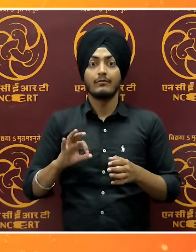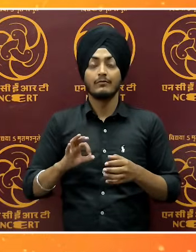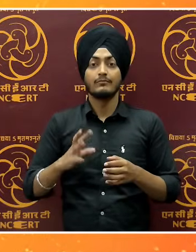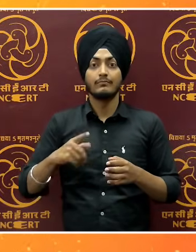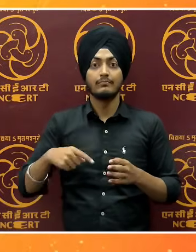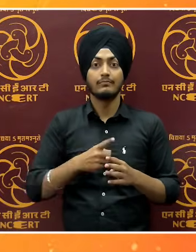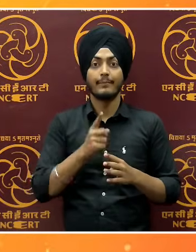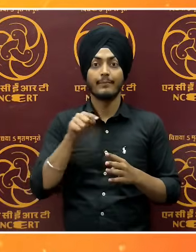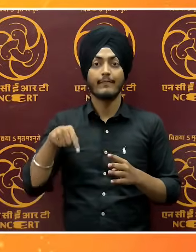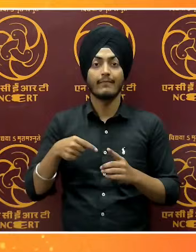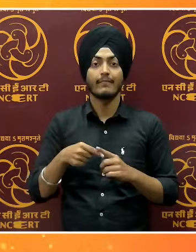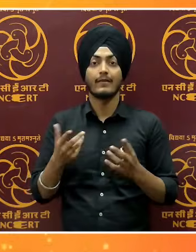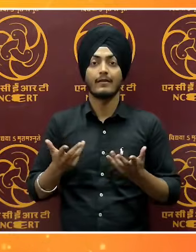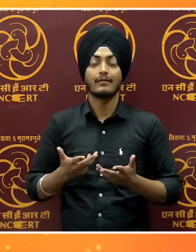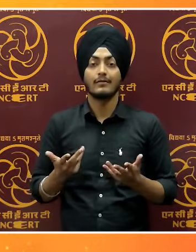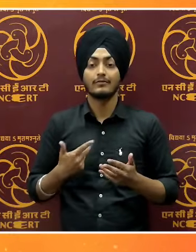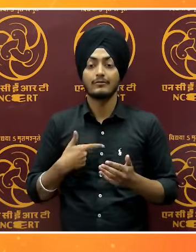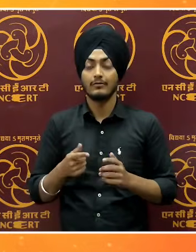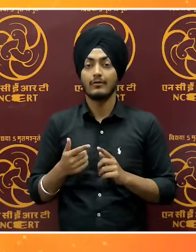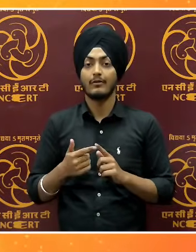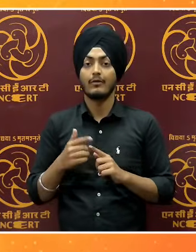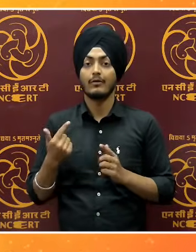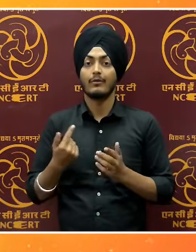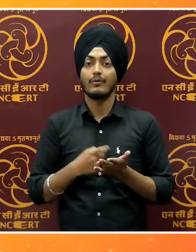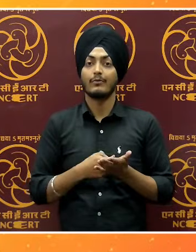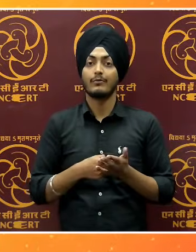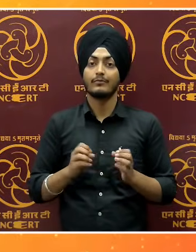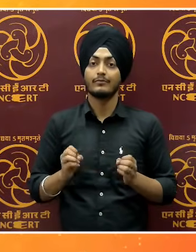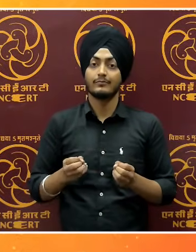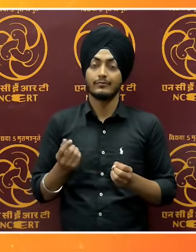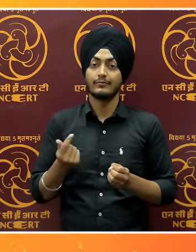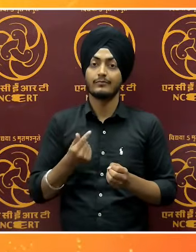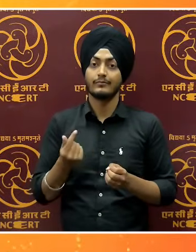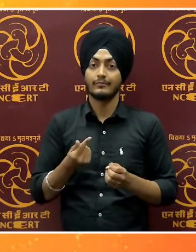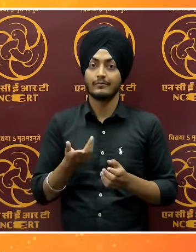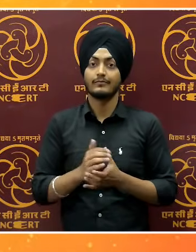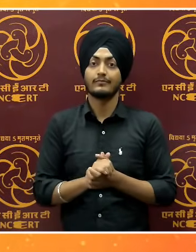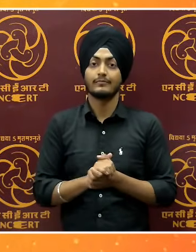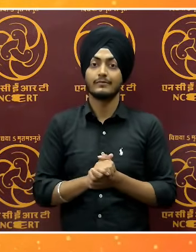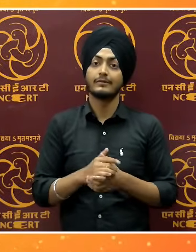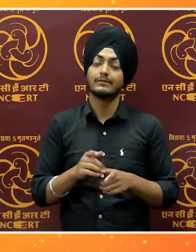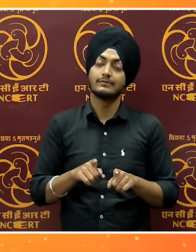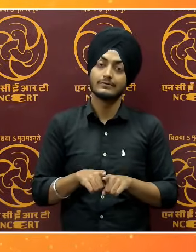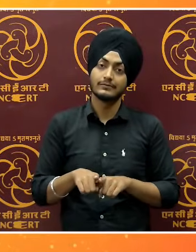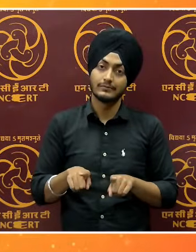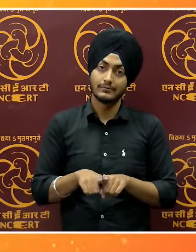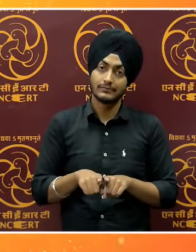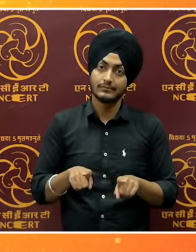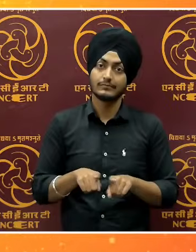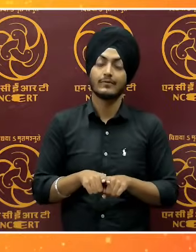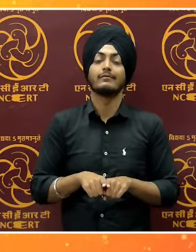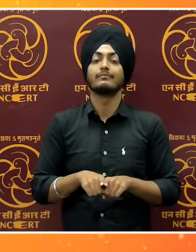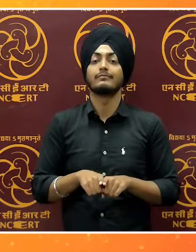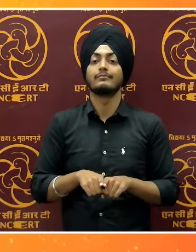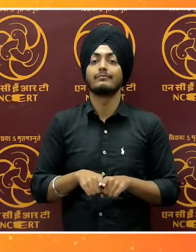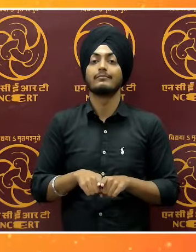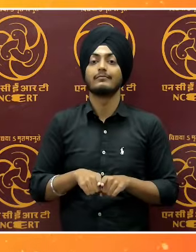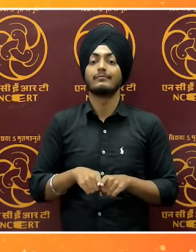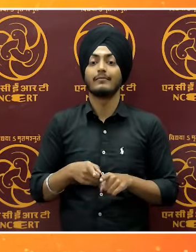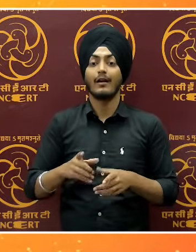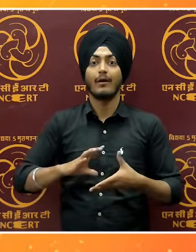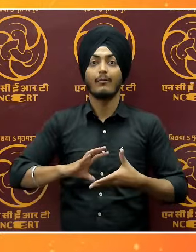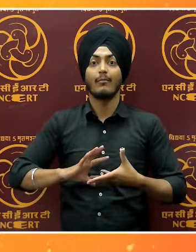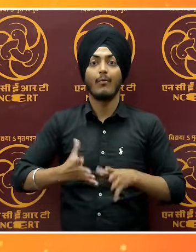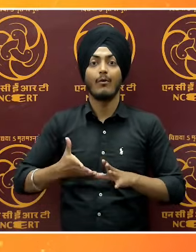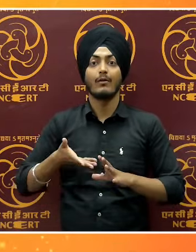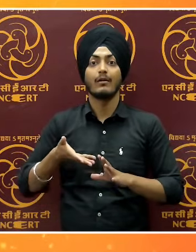that case, Fleming's left hand rule is used. Okay, sir. So, similarly, that motor rule or